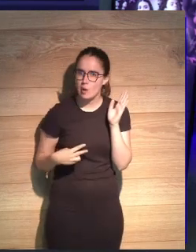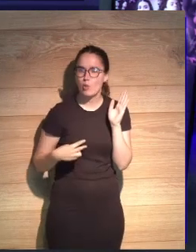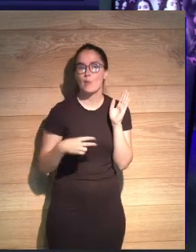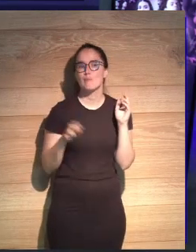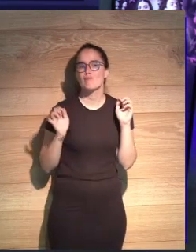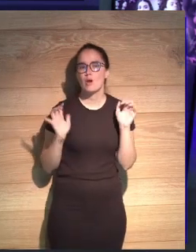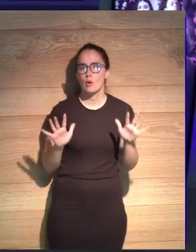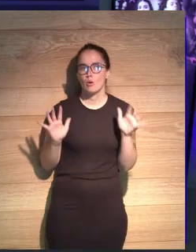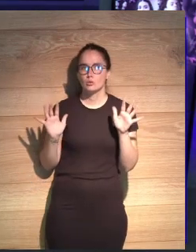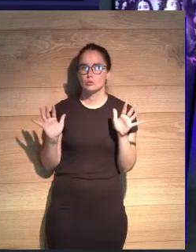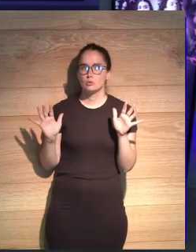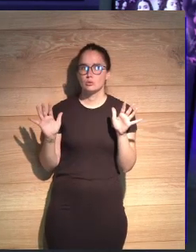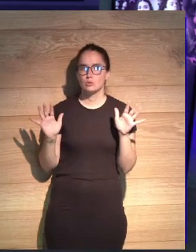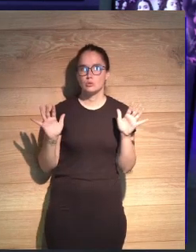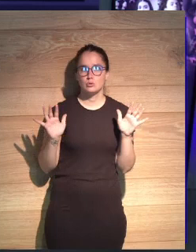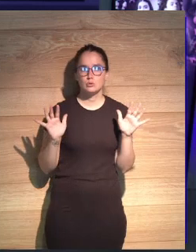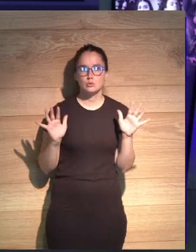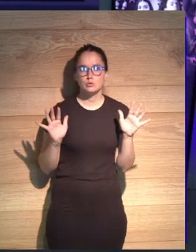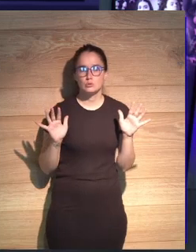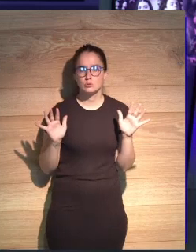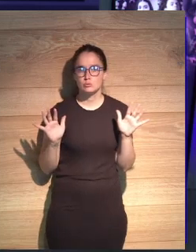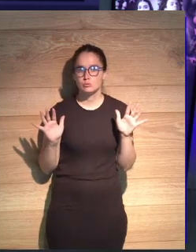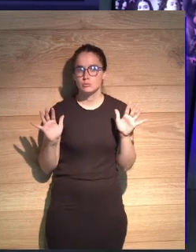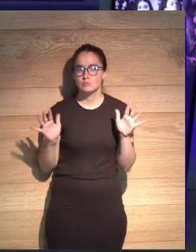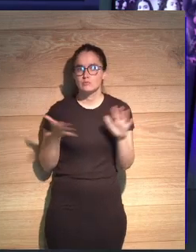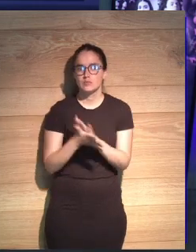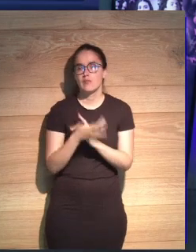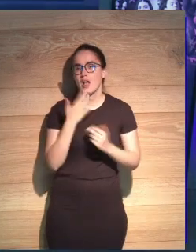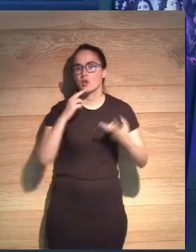trained, they have read,